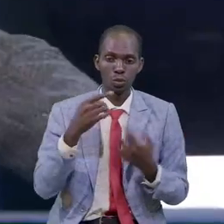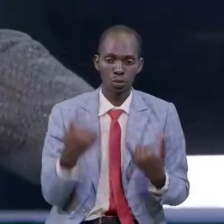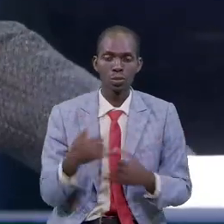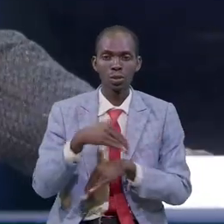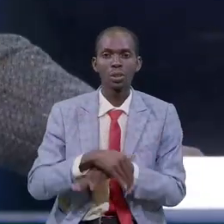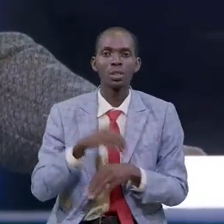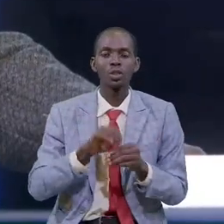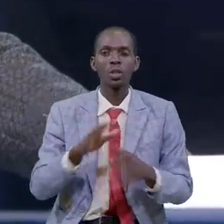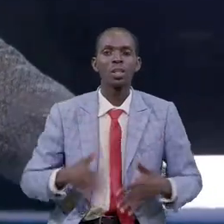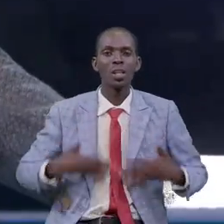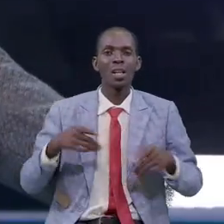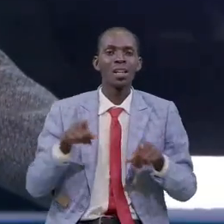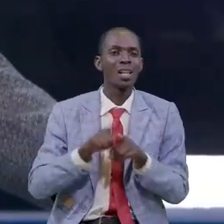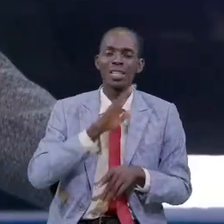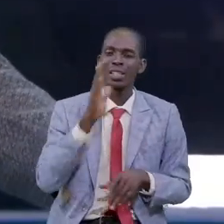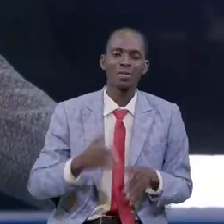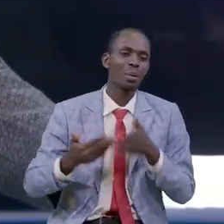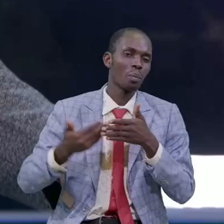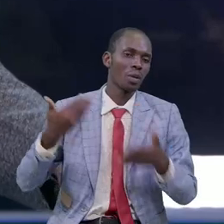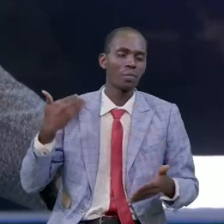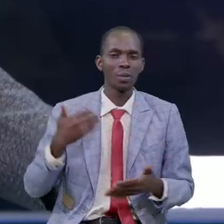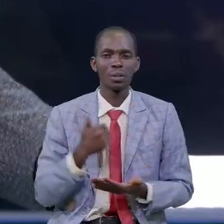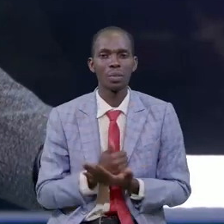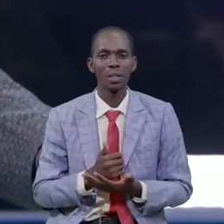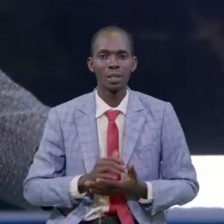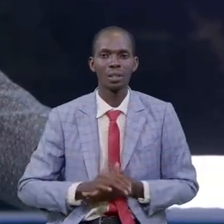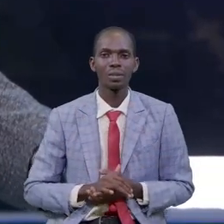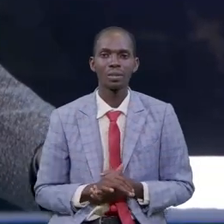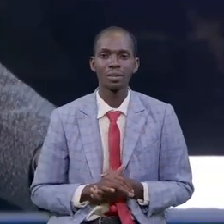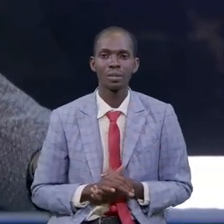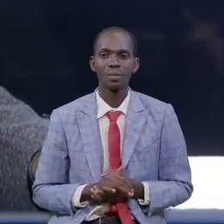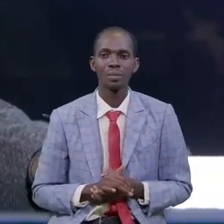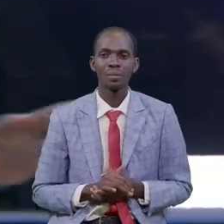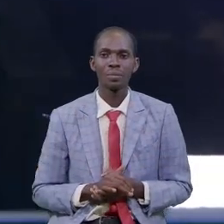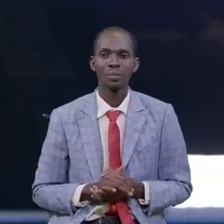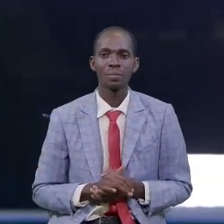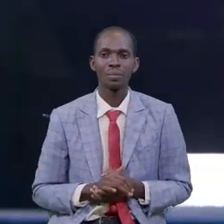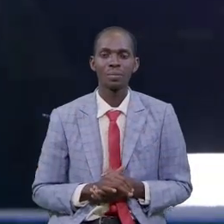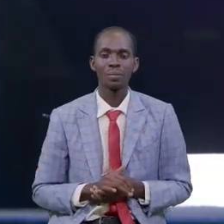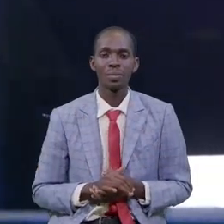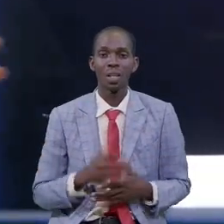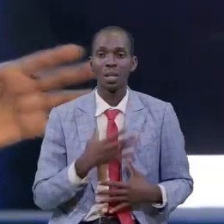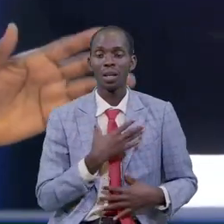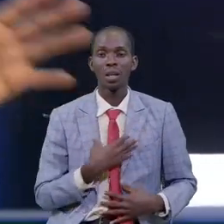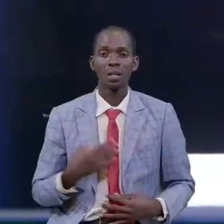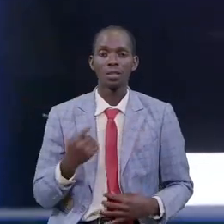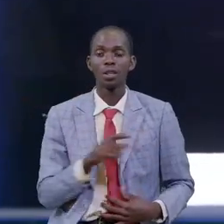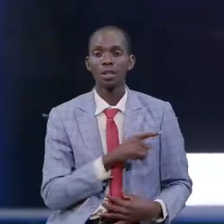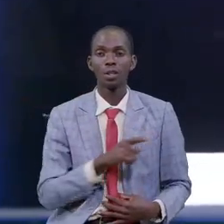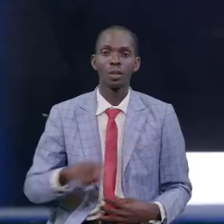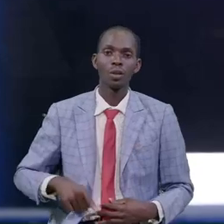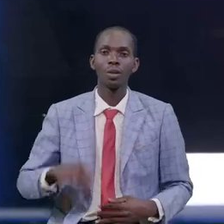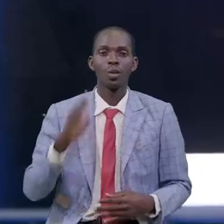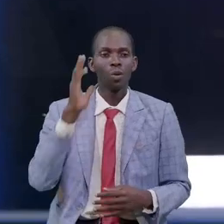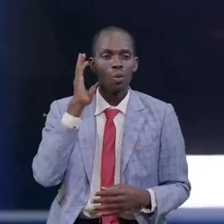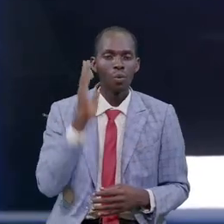never before. Un changement, une transformation auront lieu dans votre vie and ce the soir. Lord is going to save